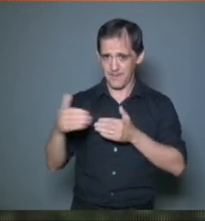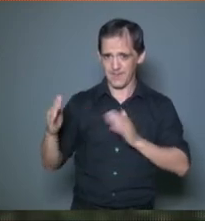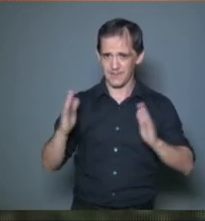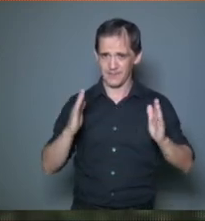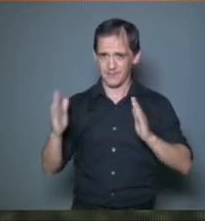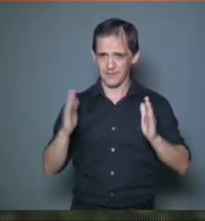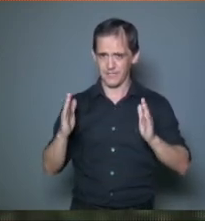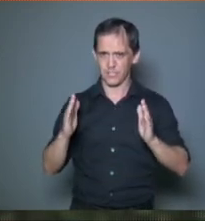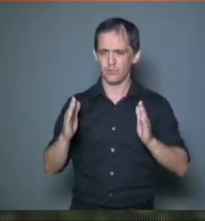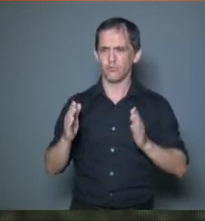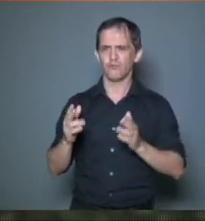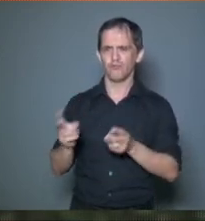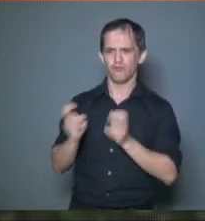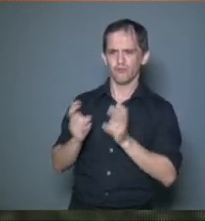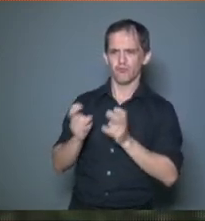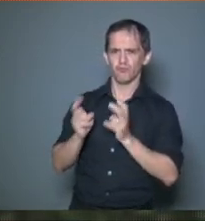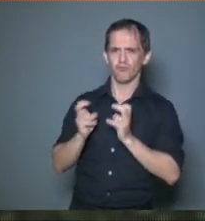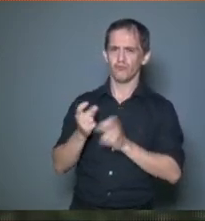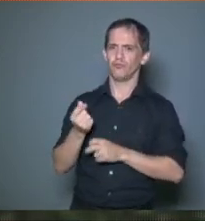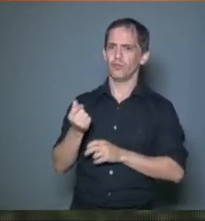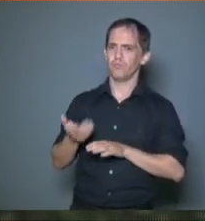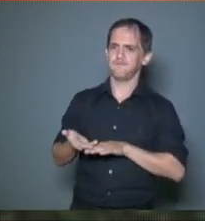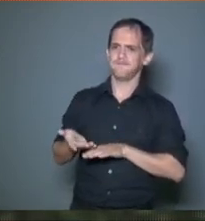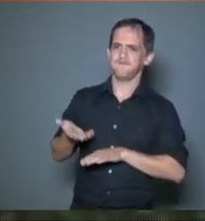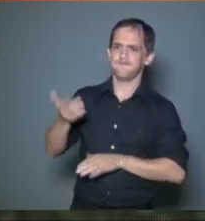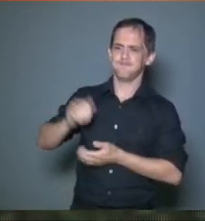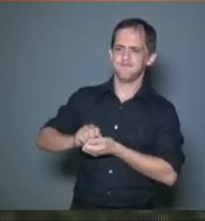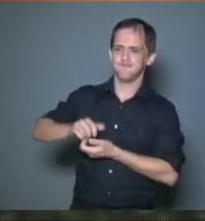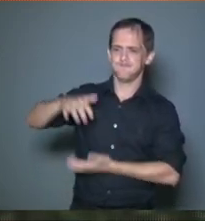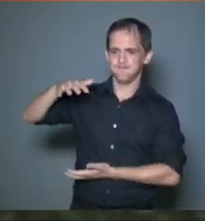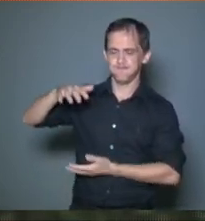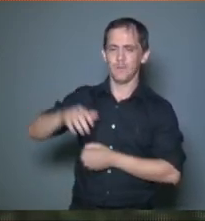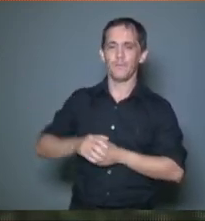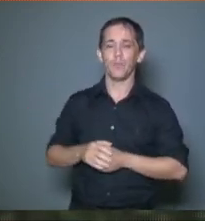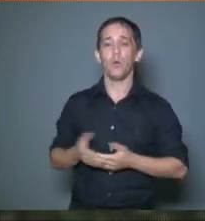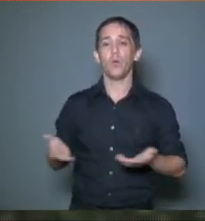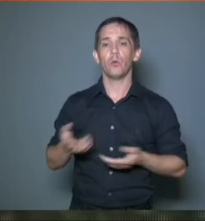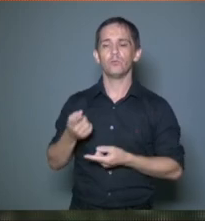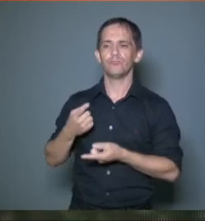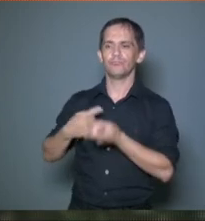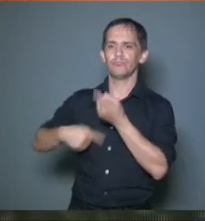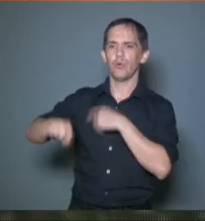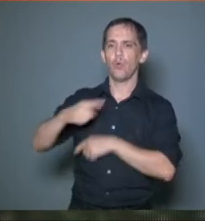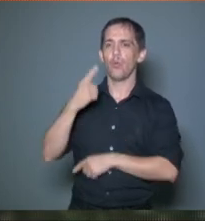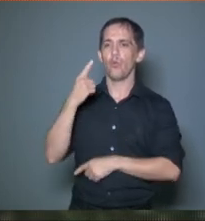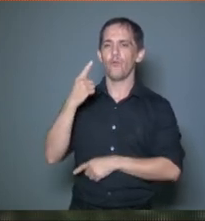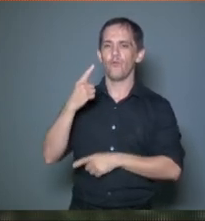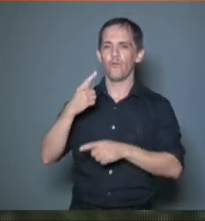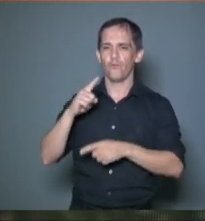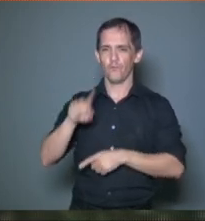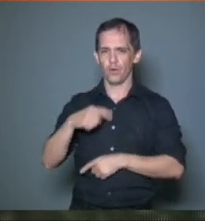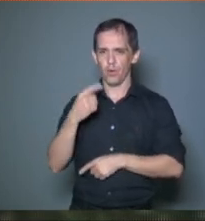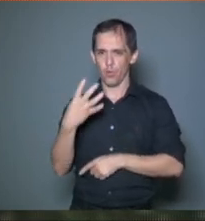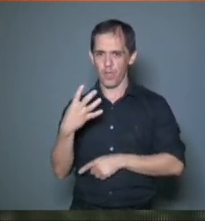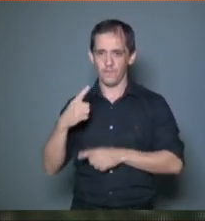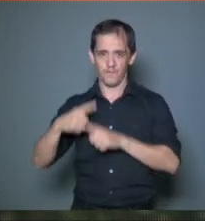the year. So the second half of the year generates a lot of cash. Our leveraging today is